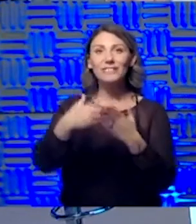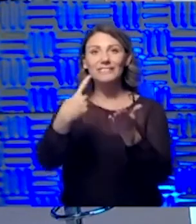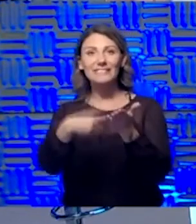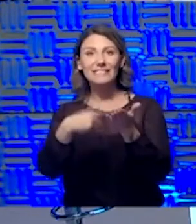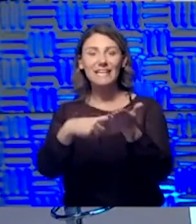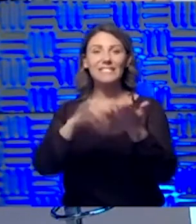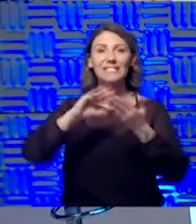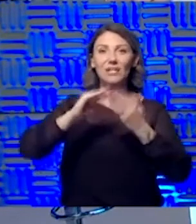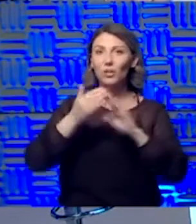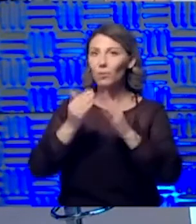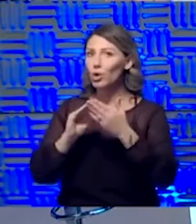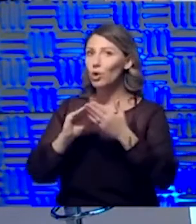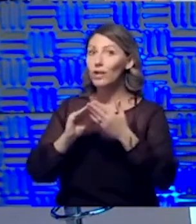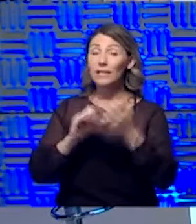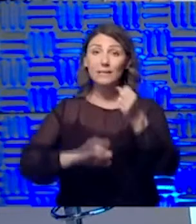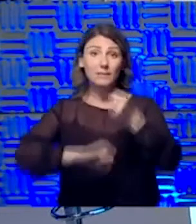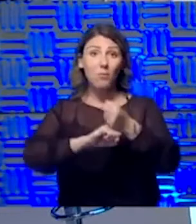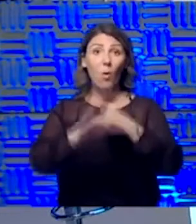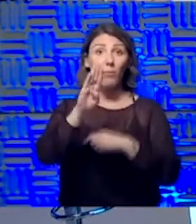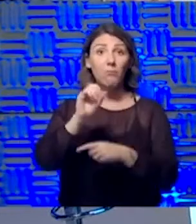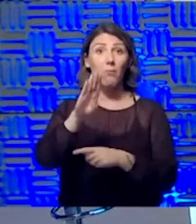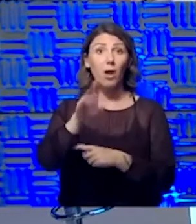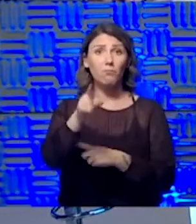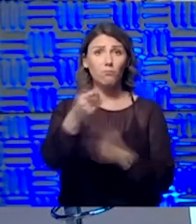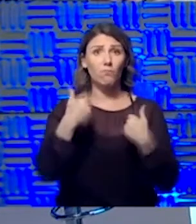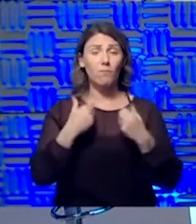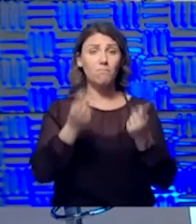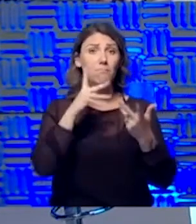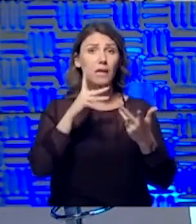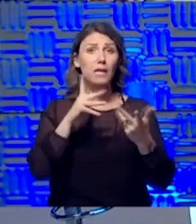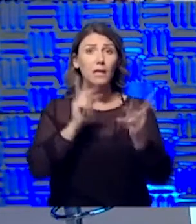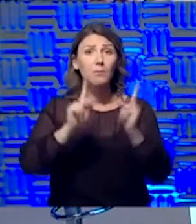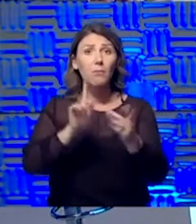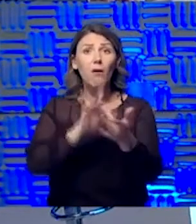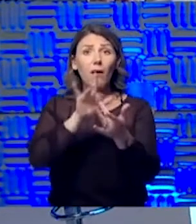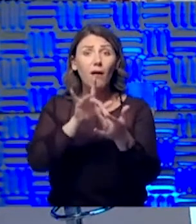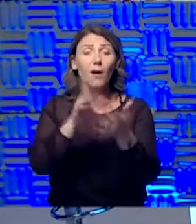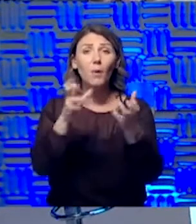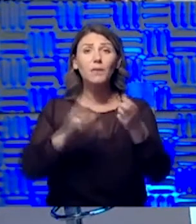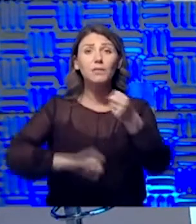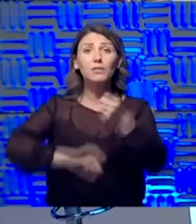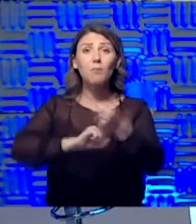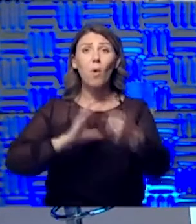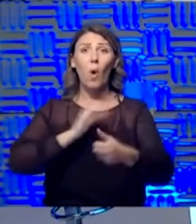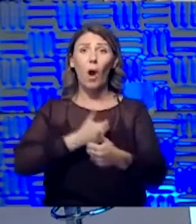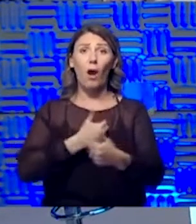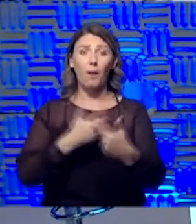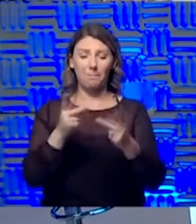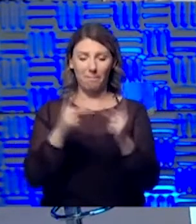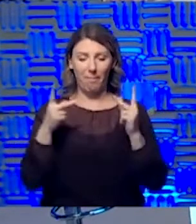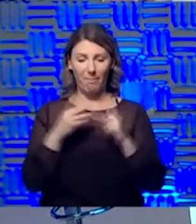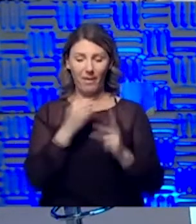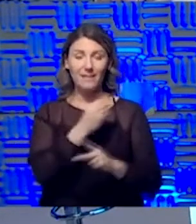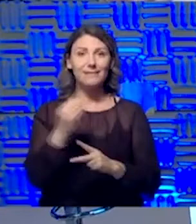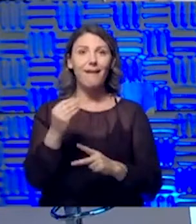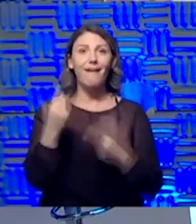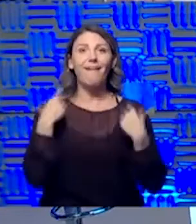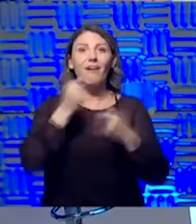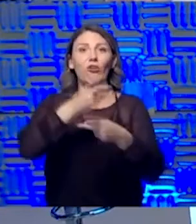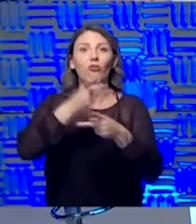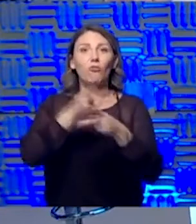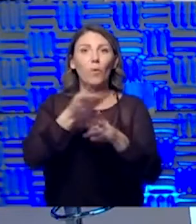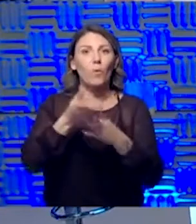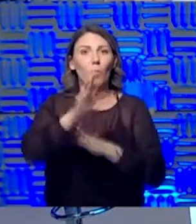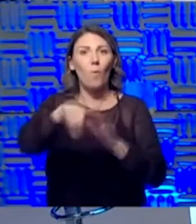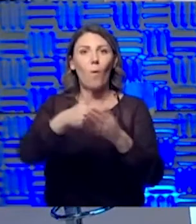support. And Bob, you've had a lot of people reach out and just want to support our place. And I think they're supporting healthcare across the city.